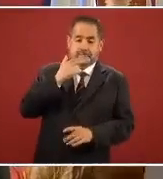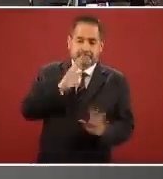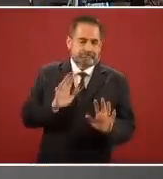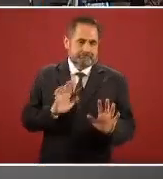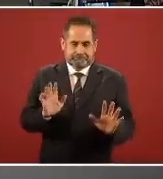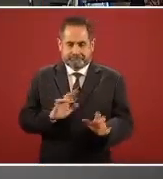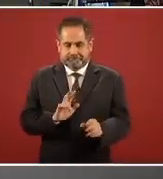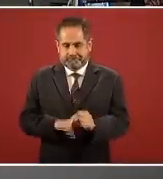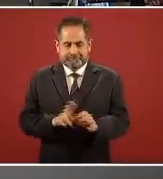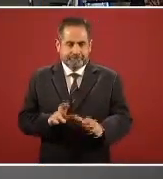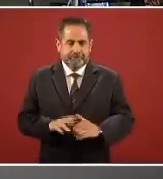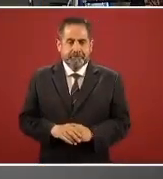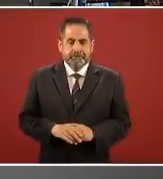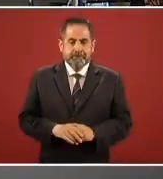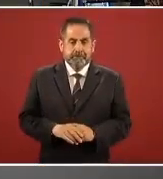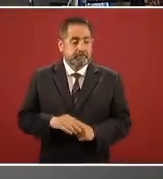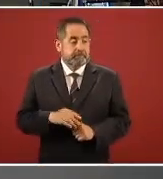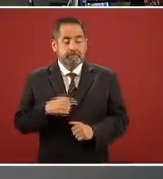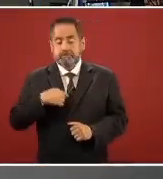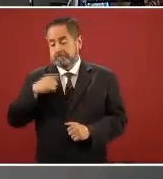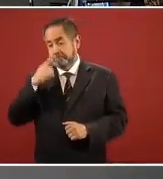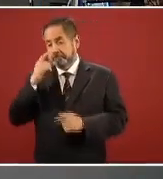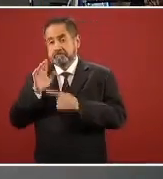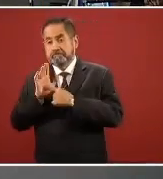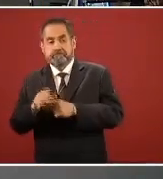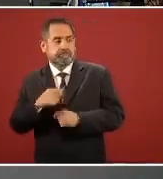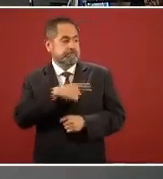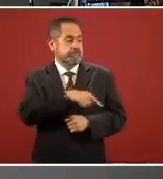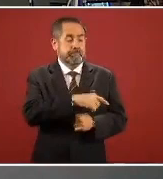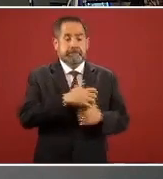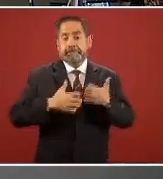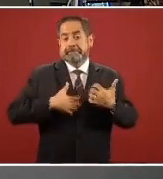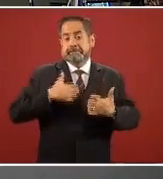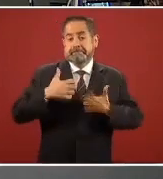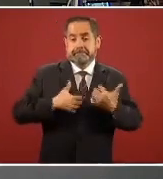to porque se enojan show mucho. Off because they get upset.